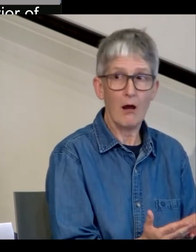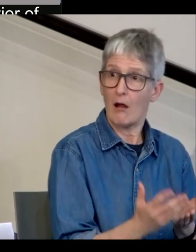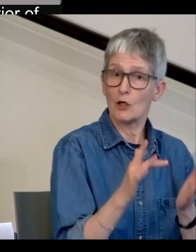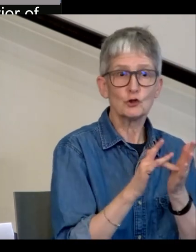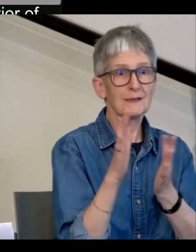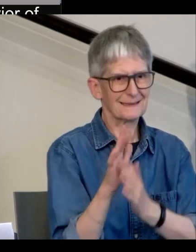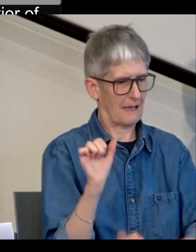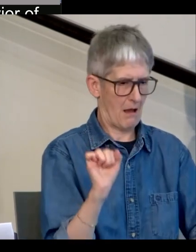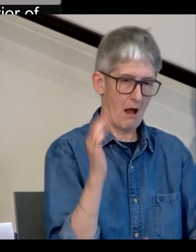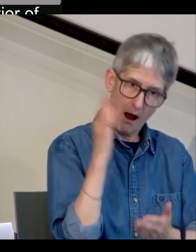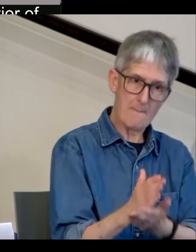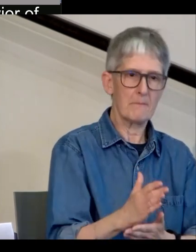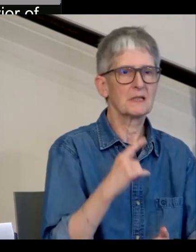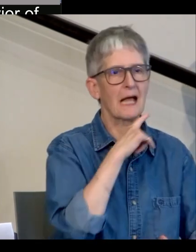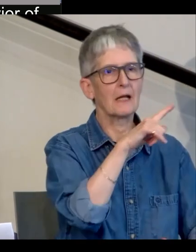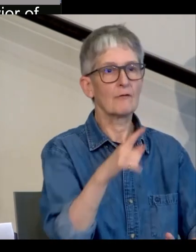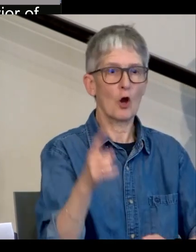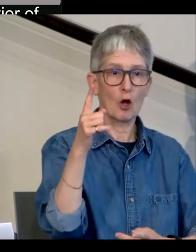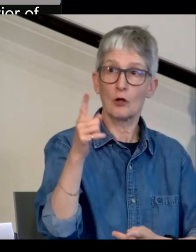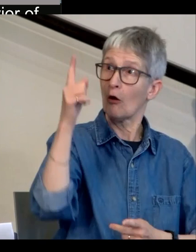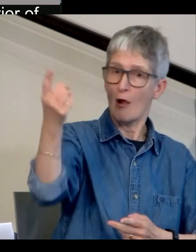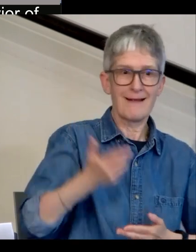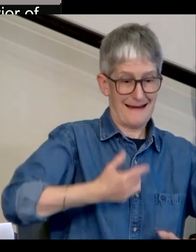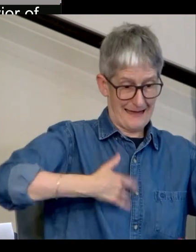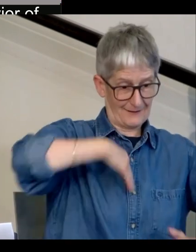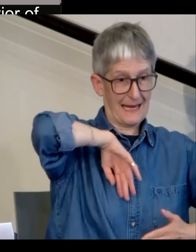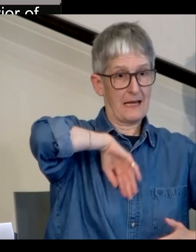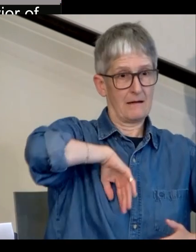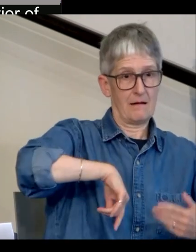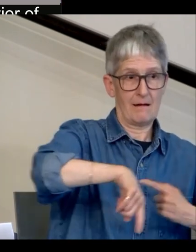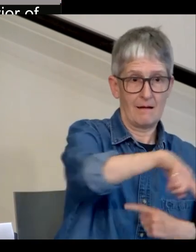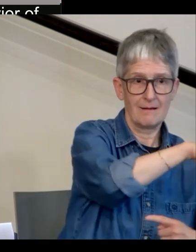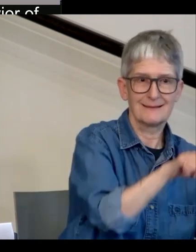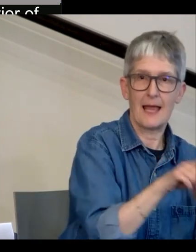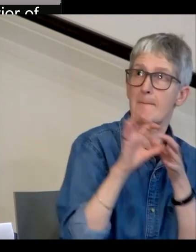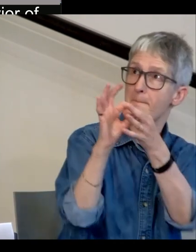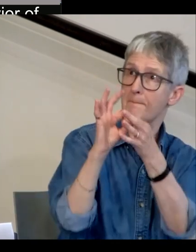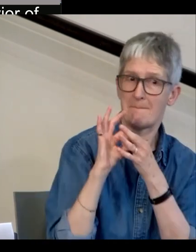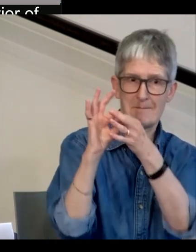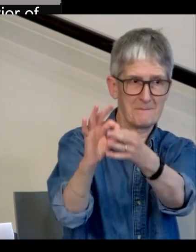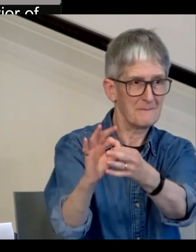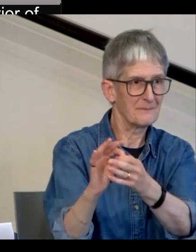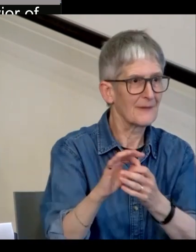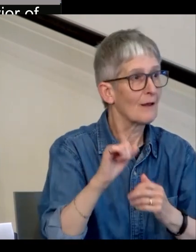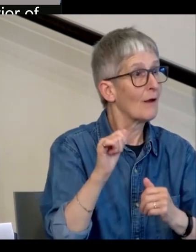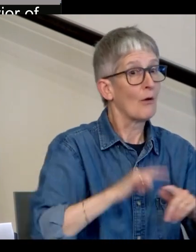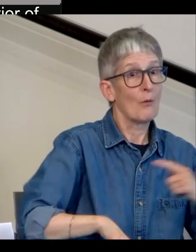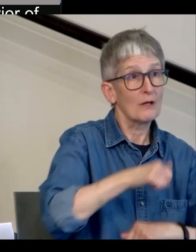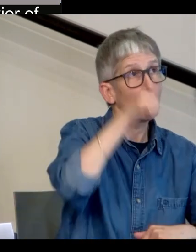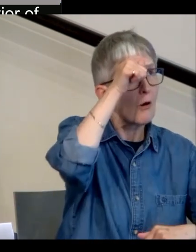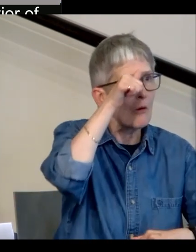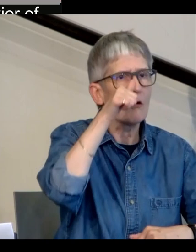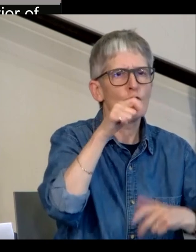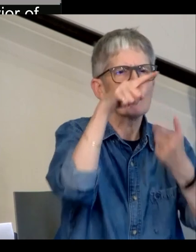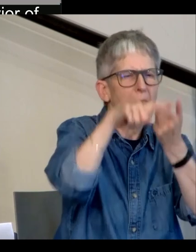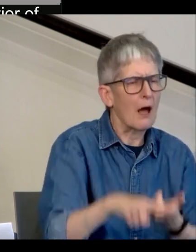is the Son of God, God lives in them and they in God. And so we know and rely on